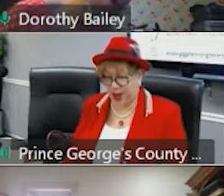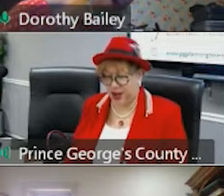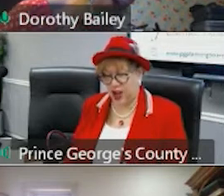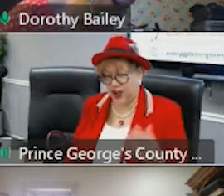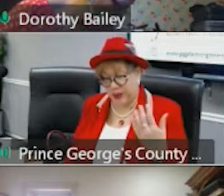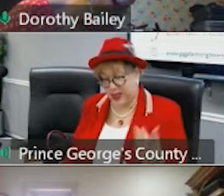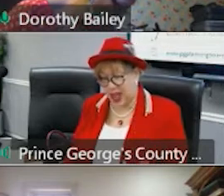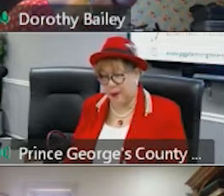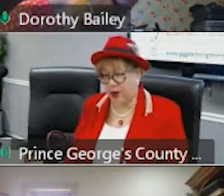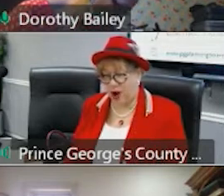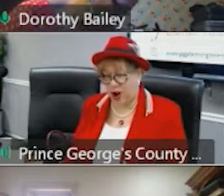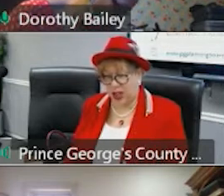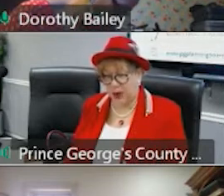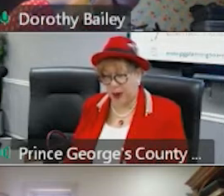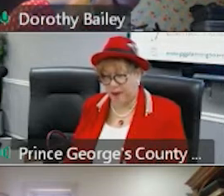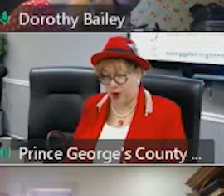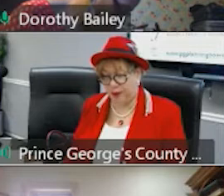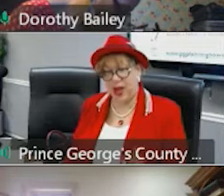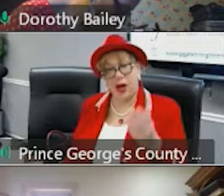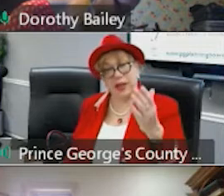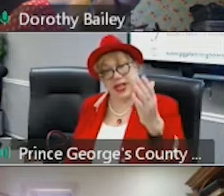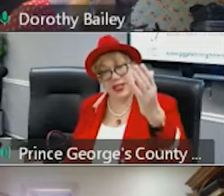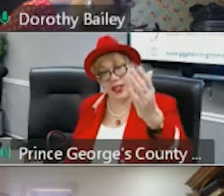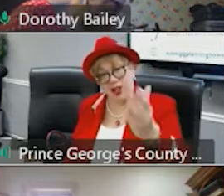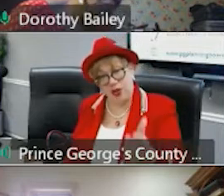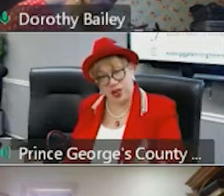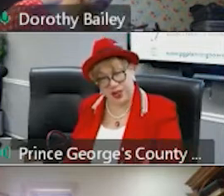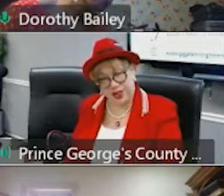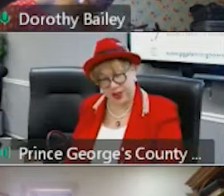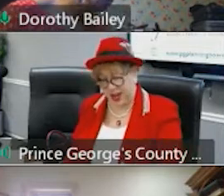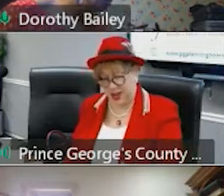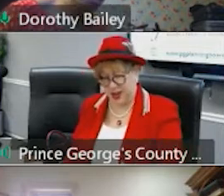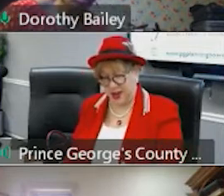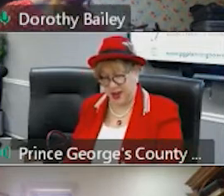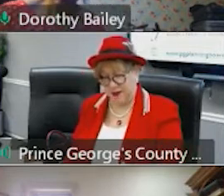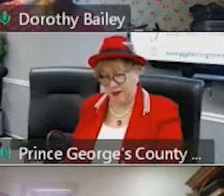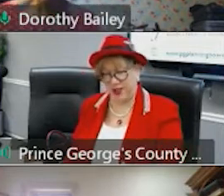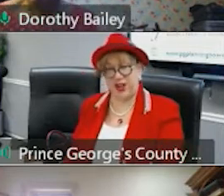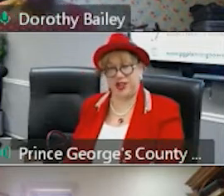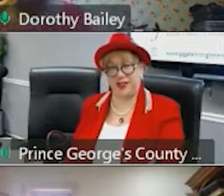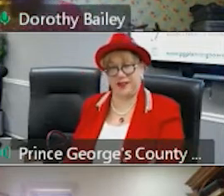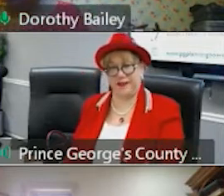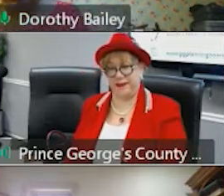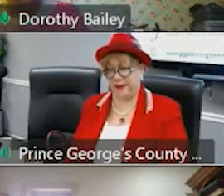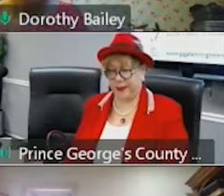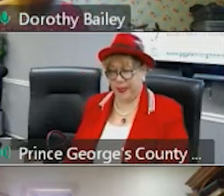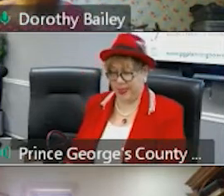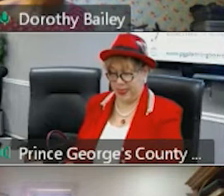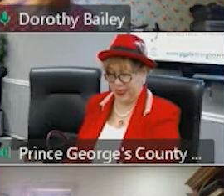of record, you may sign up on our online web form. Please note the screen for instructions.